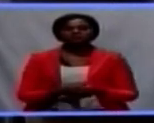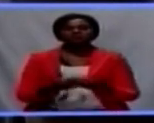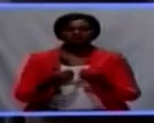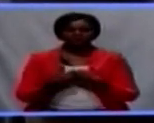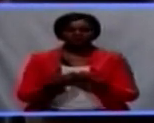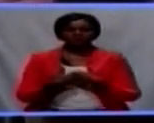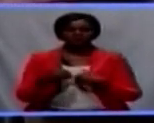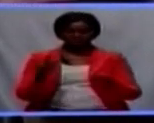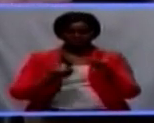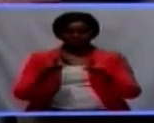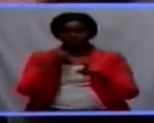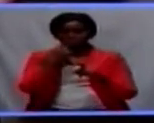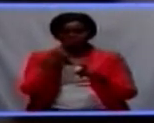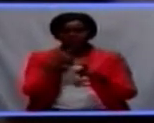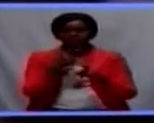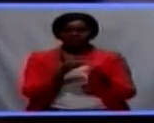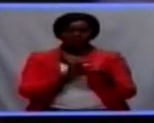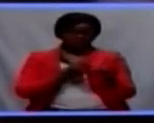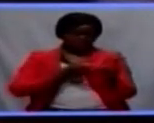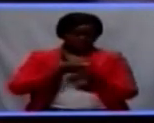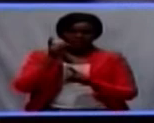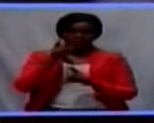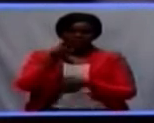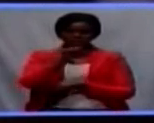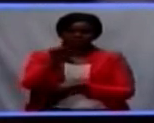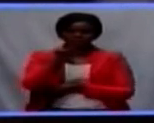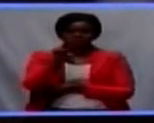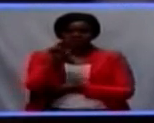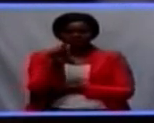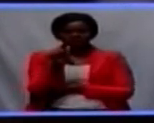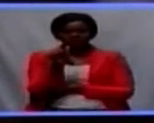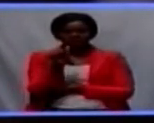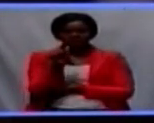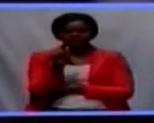have felt like they've been hurt by ZRA.